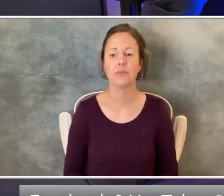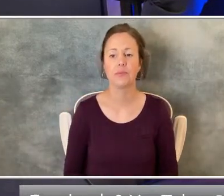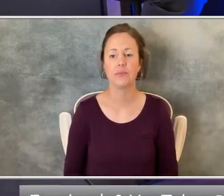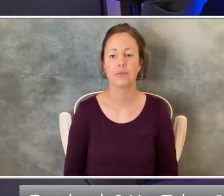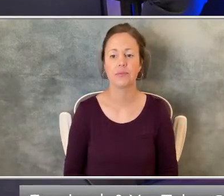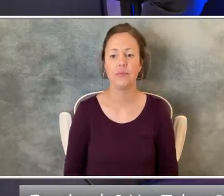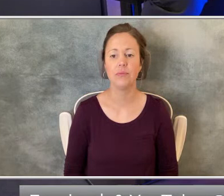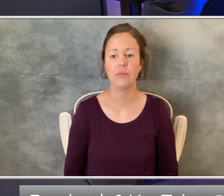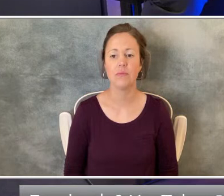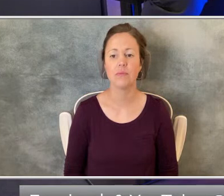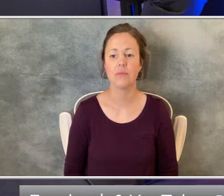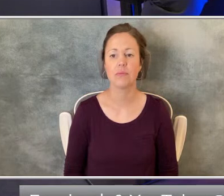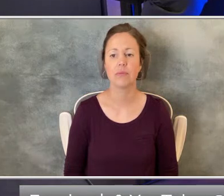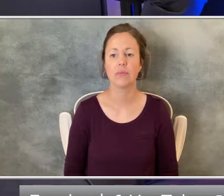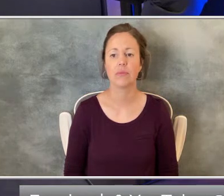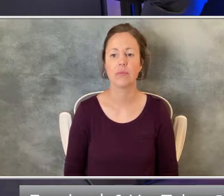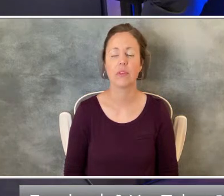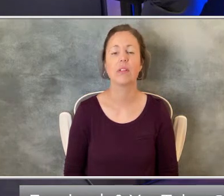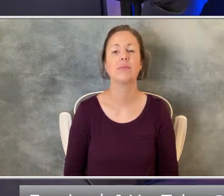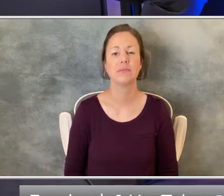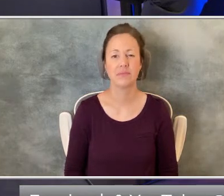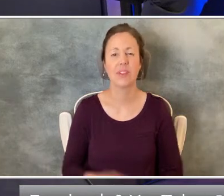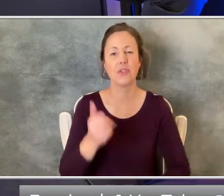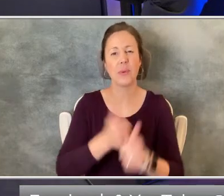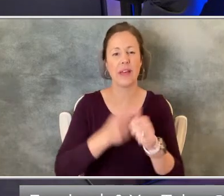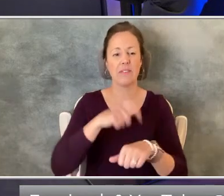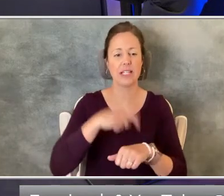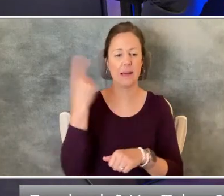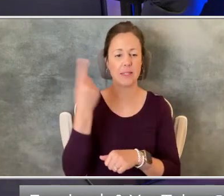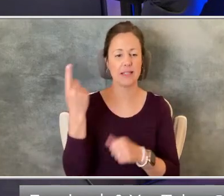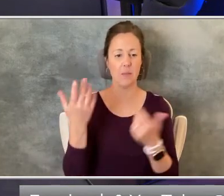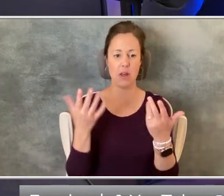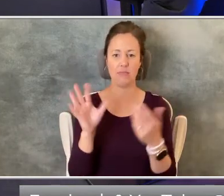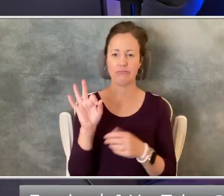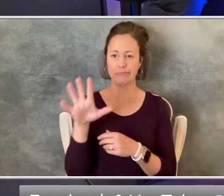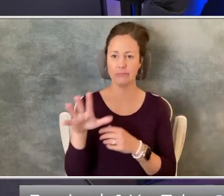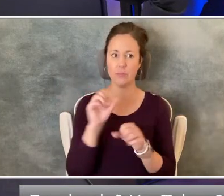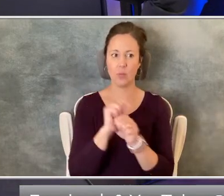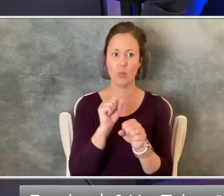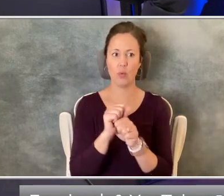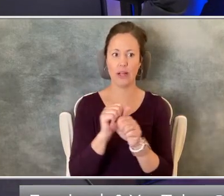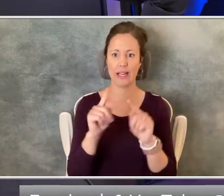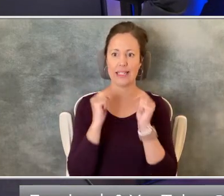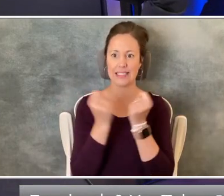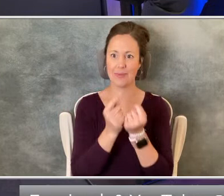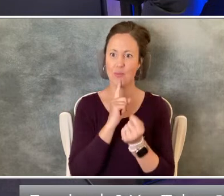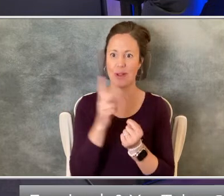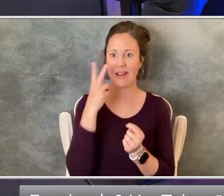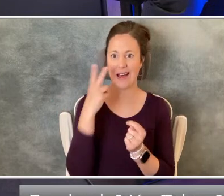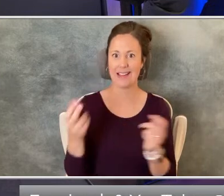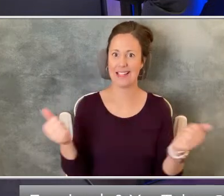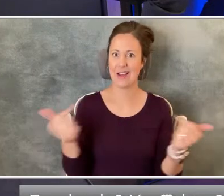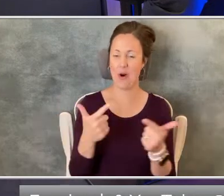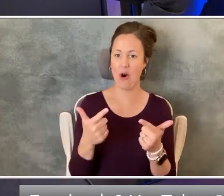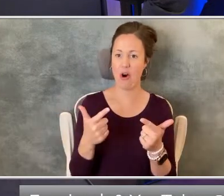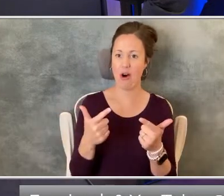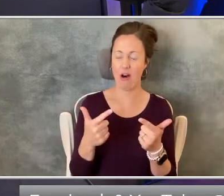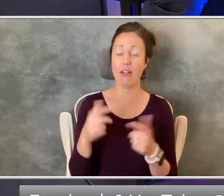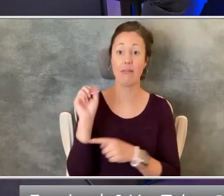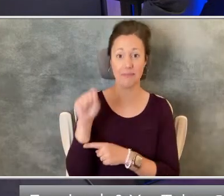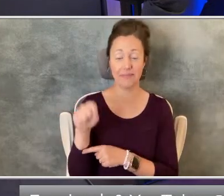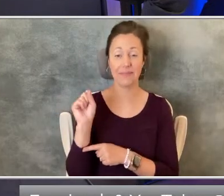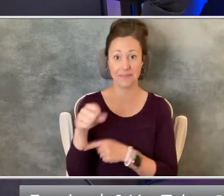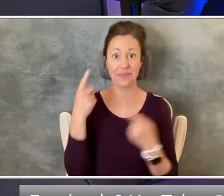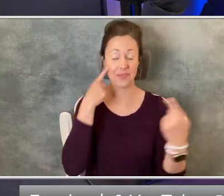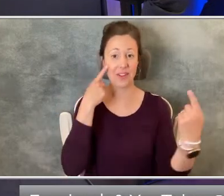get to your question in a second, but every time someone brings up working as a team, I see everybody around me vigorously nodding their head because